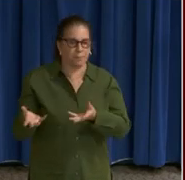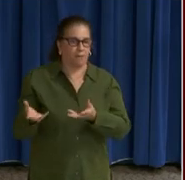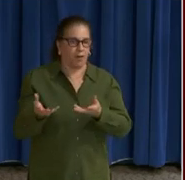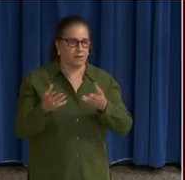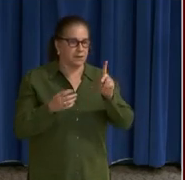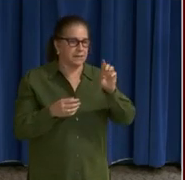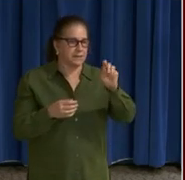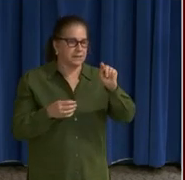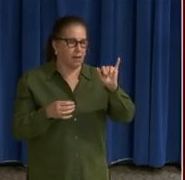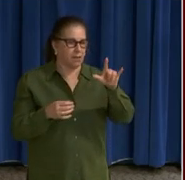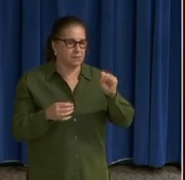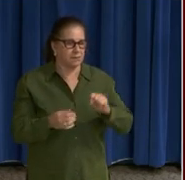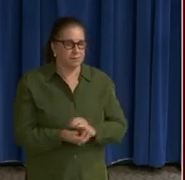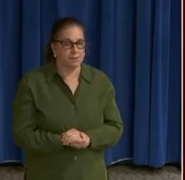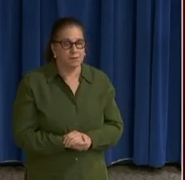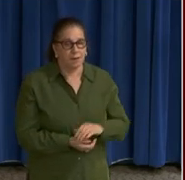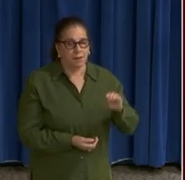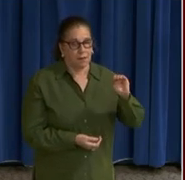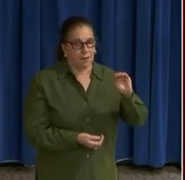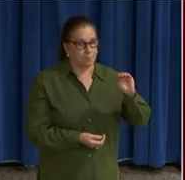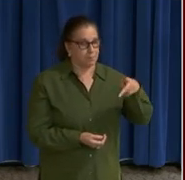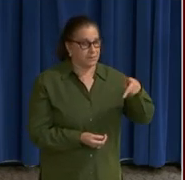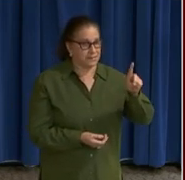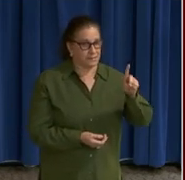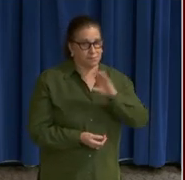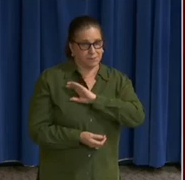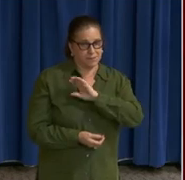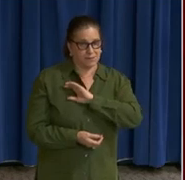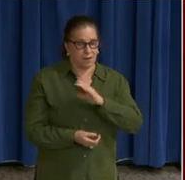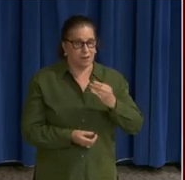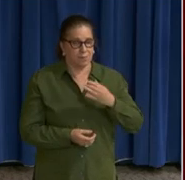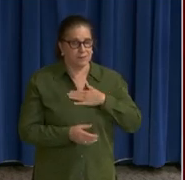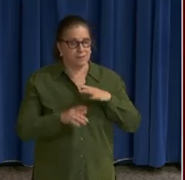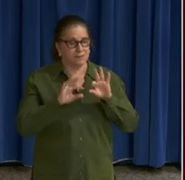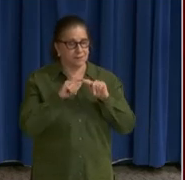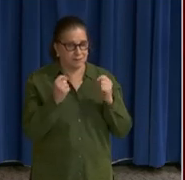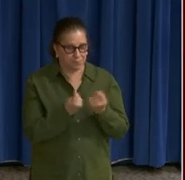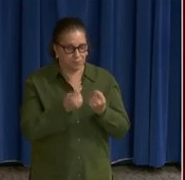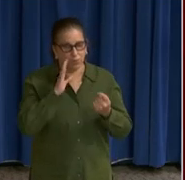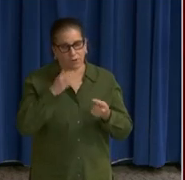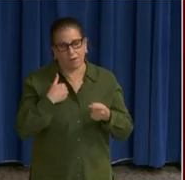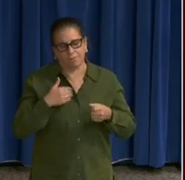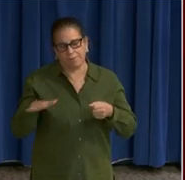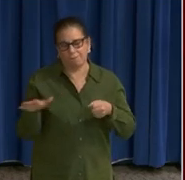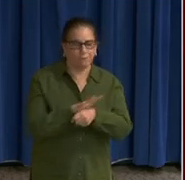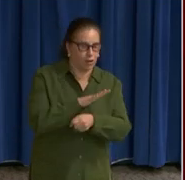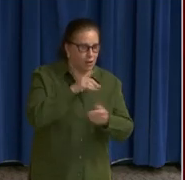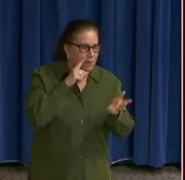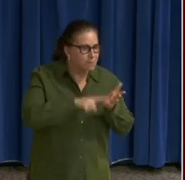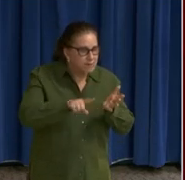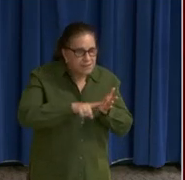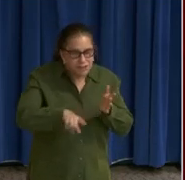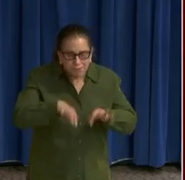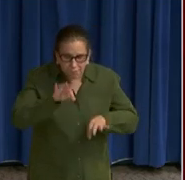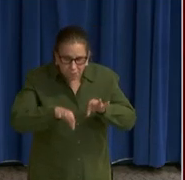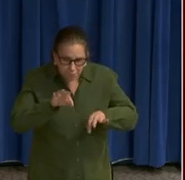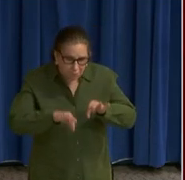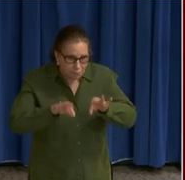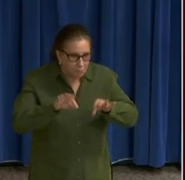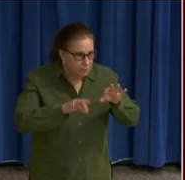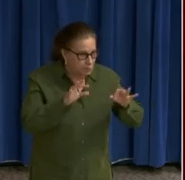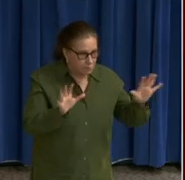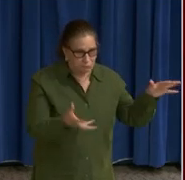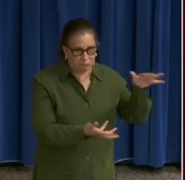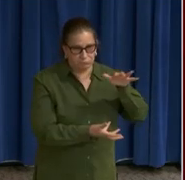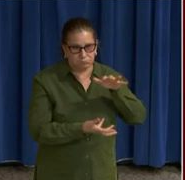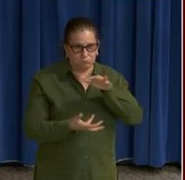conduct a full investigation of this incident. To urgently provide the public with